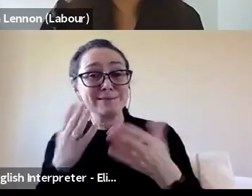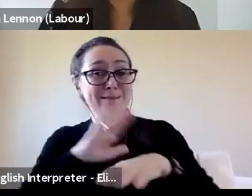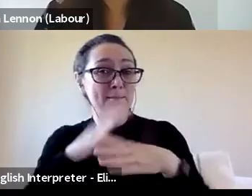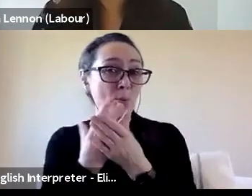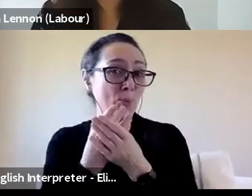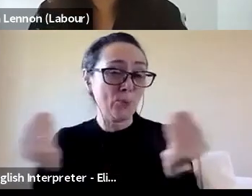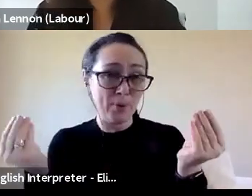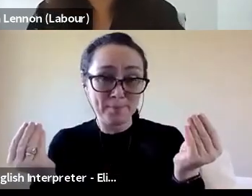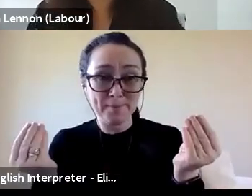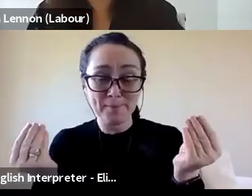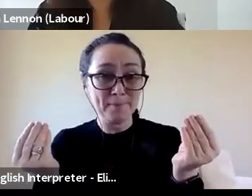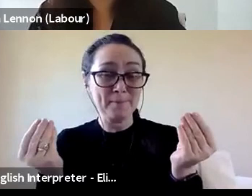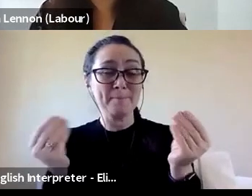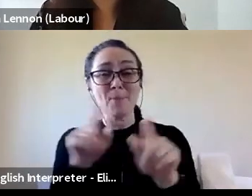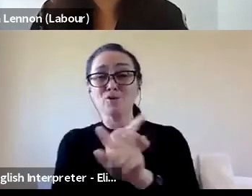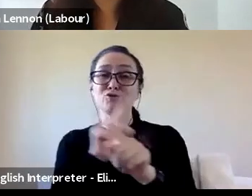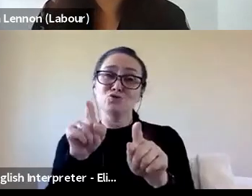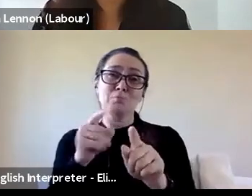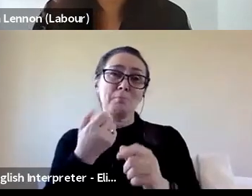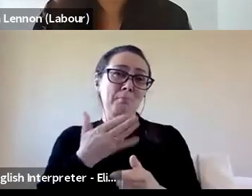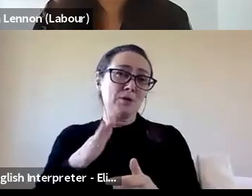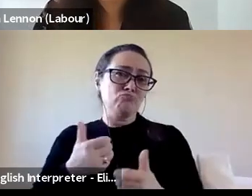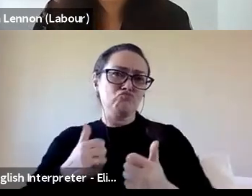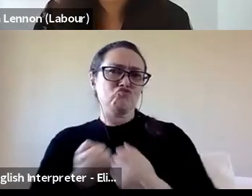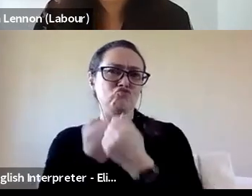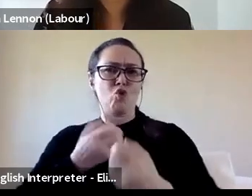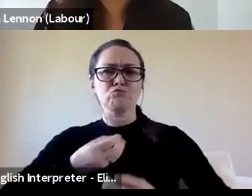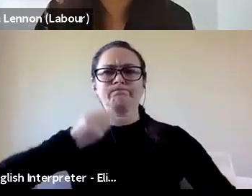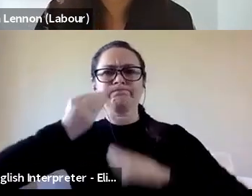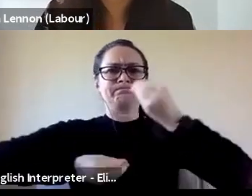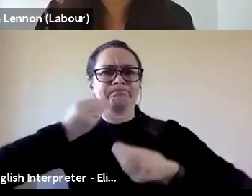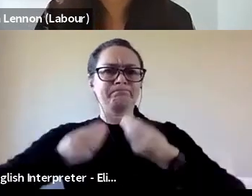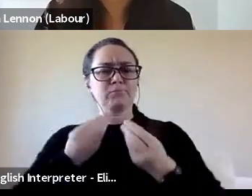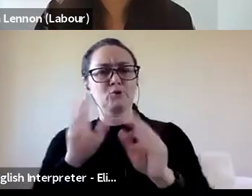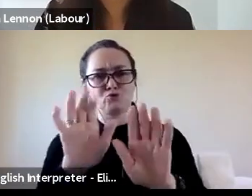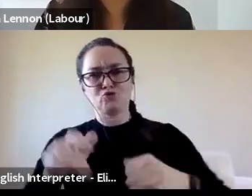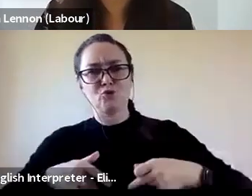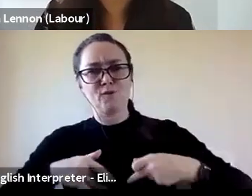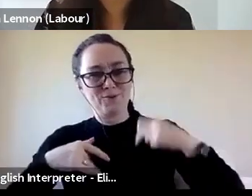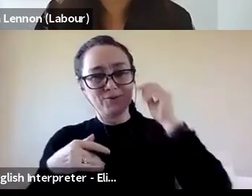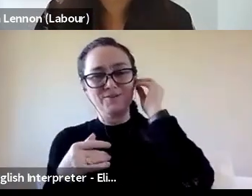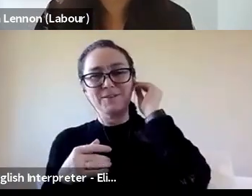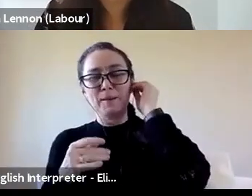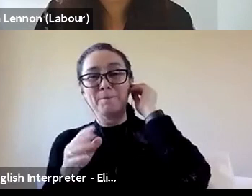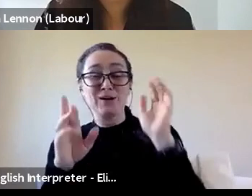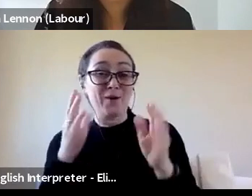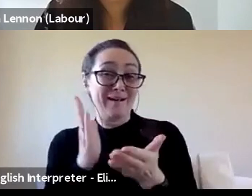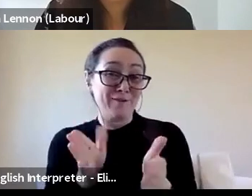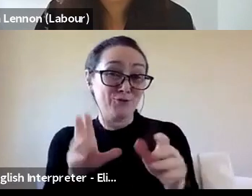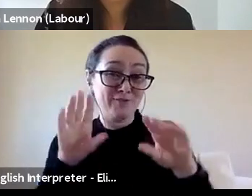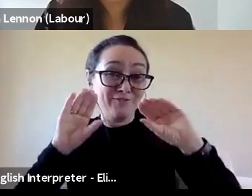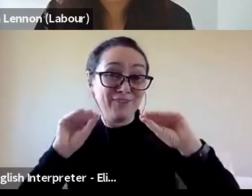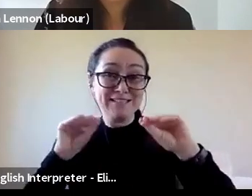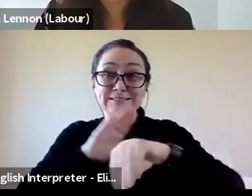points really powerfully. Thank you. Sorry for cutting you off there, Monica, but I'm very keen that we finish absolutely on time. I wanted to